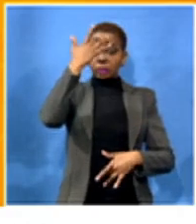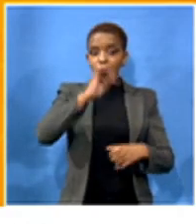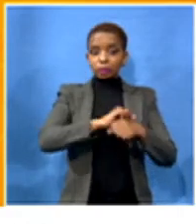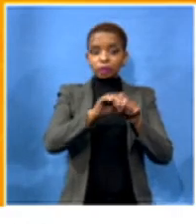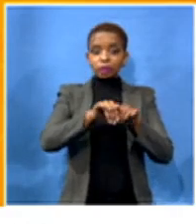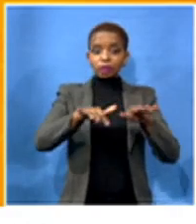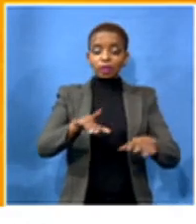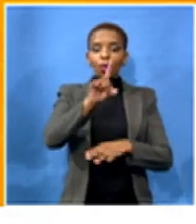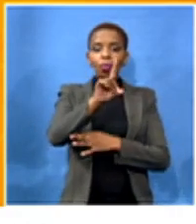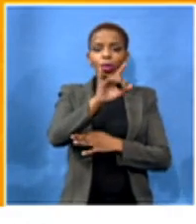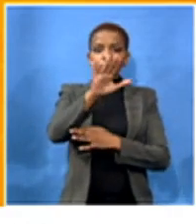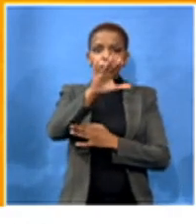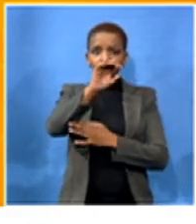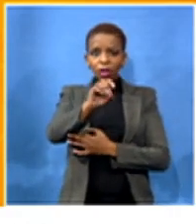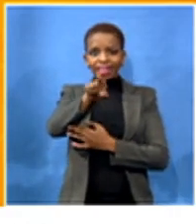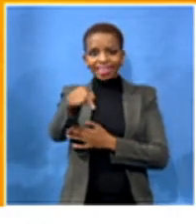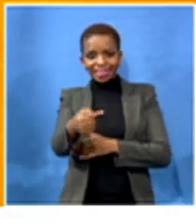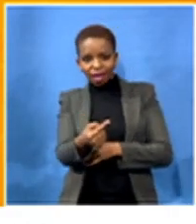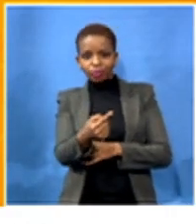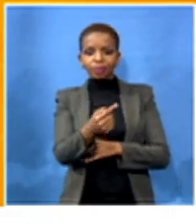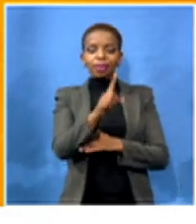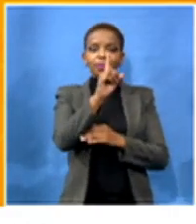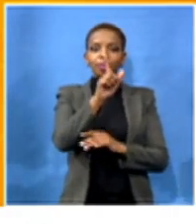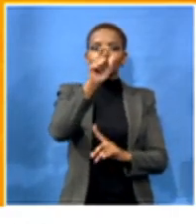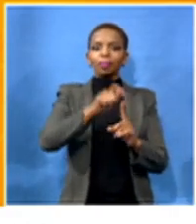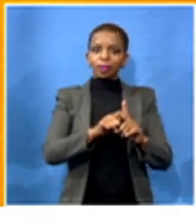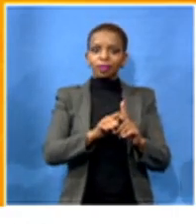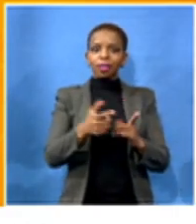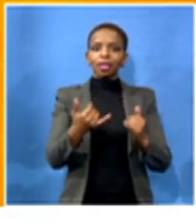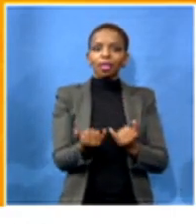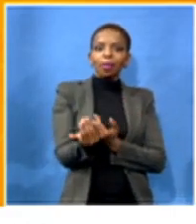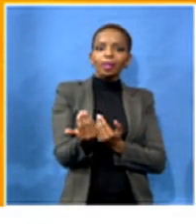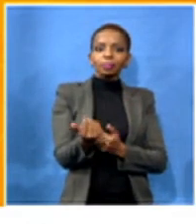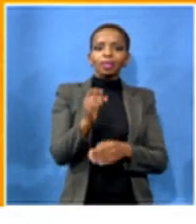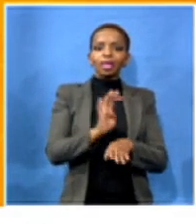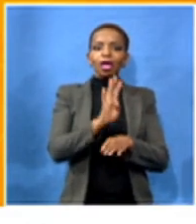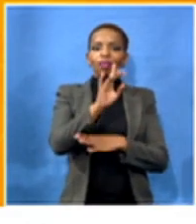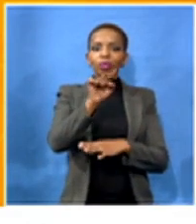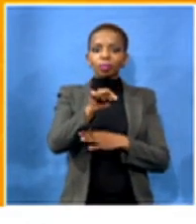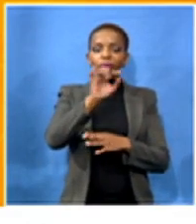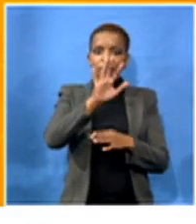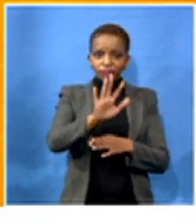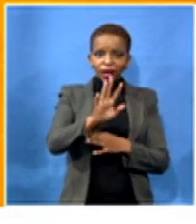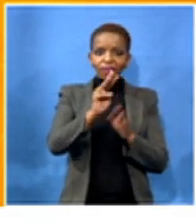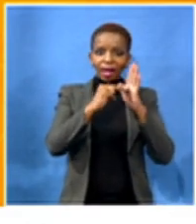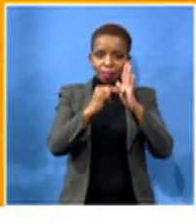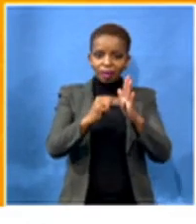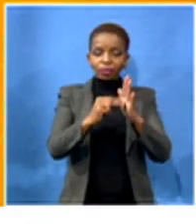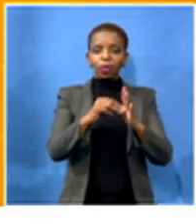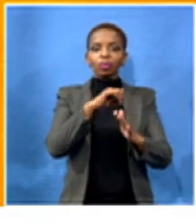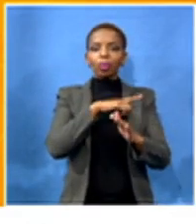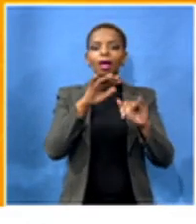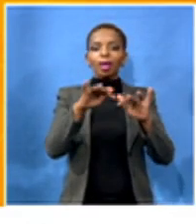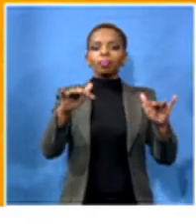rand per patient. Medscheme, for example, has spent about 14.5 million rand on 97 admissions related